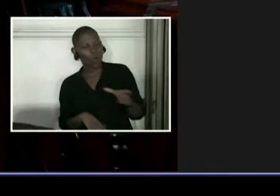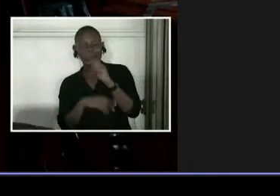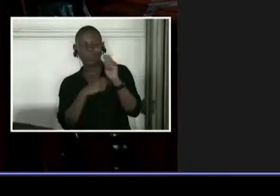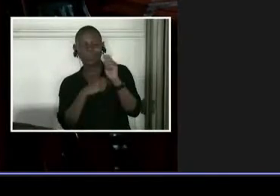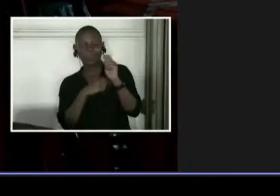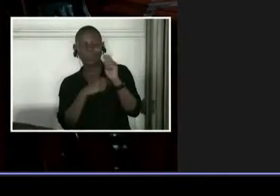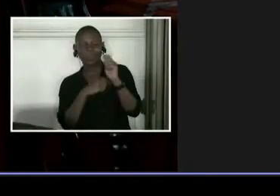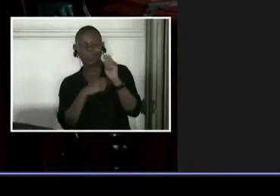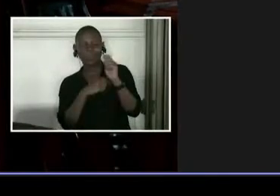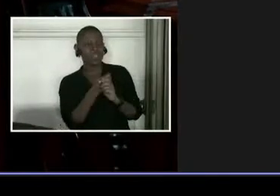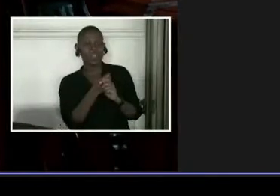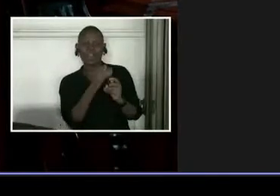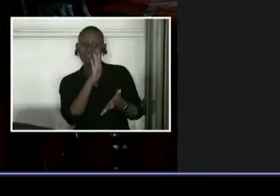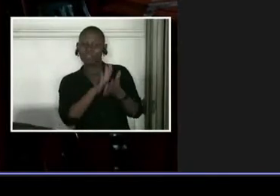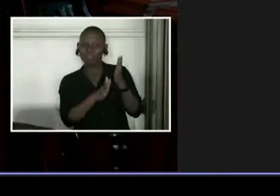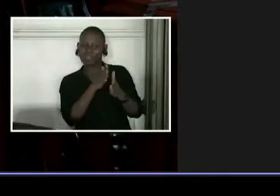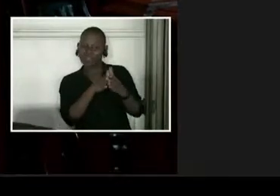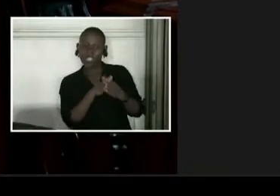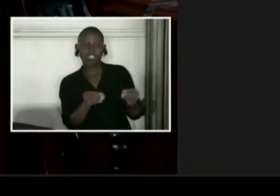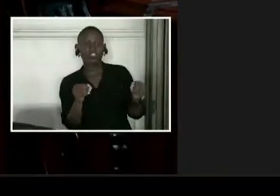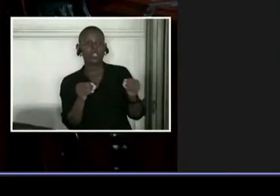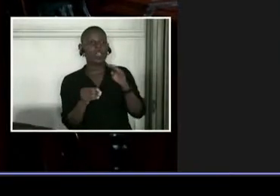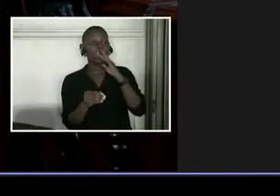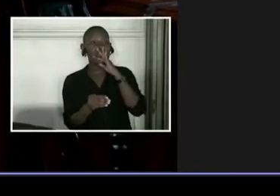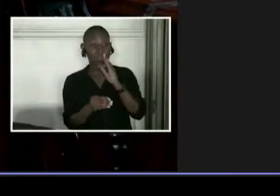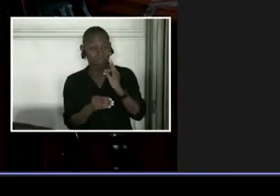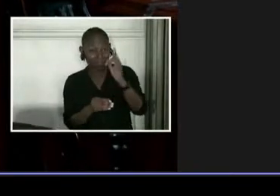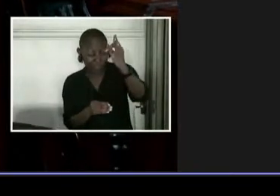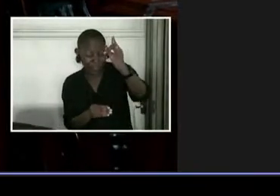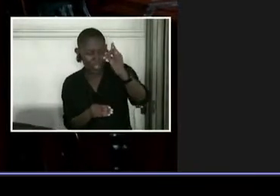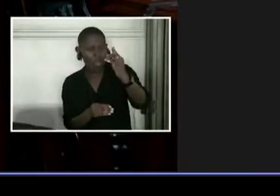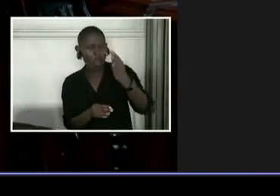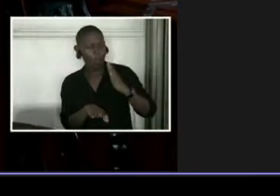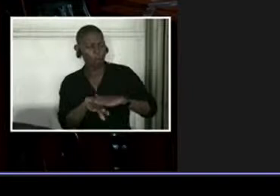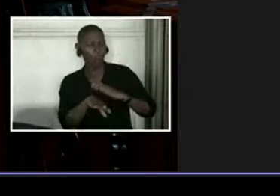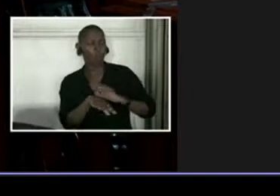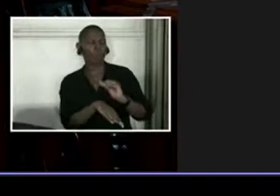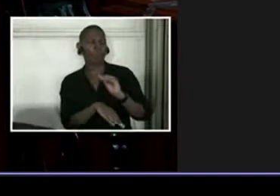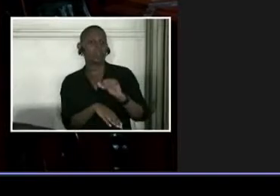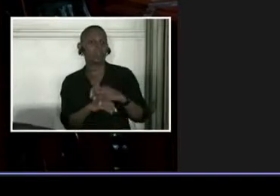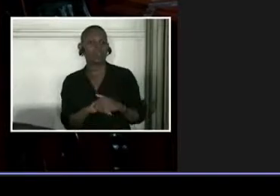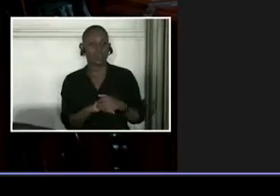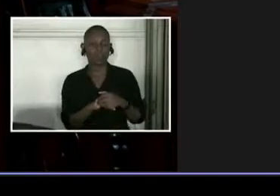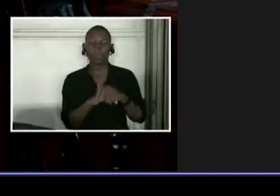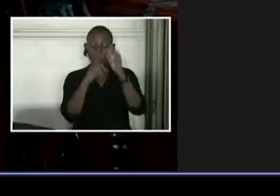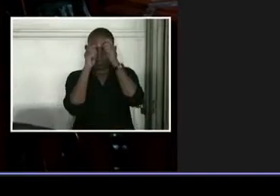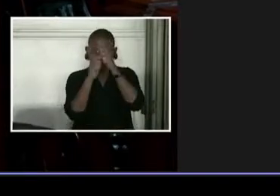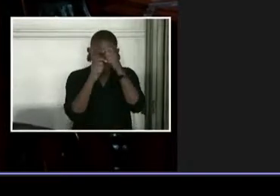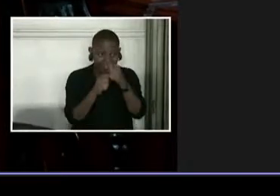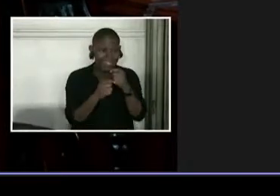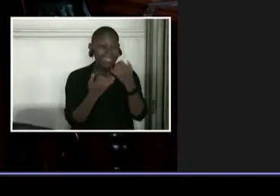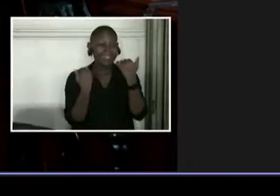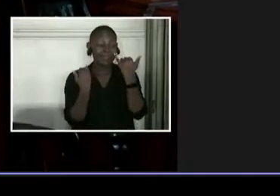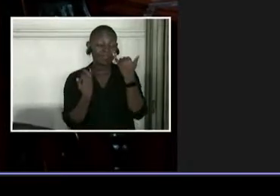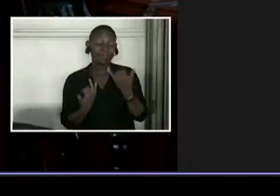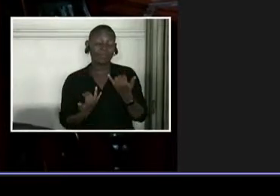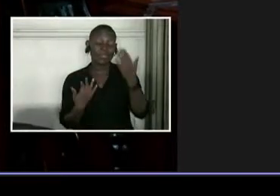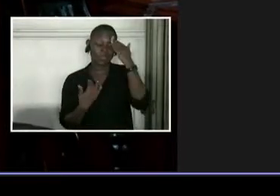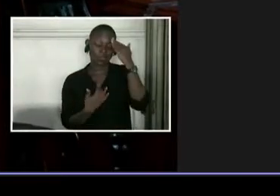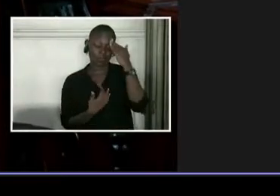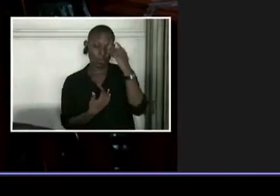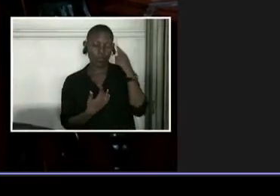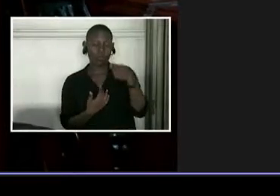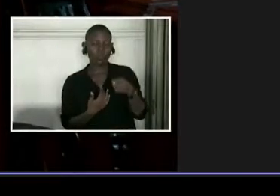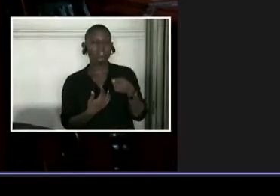is the beginning and more is yet to come. Honorable members, we are alive to the realities of climate change and its